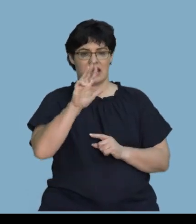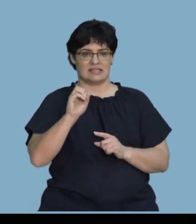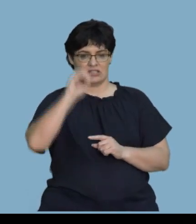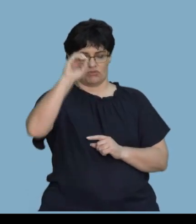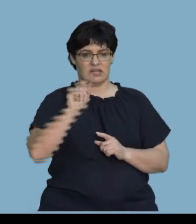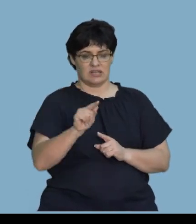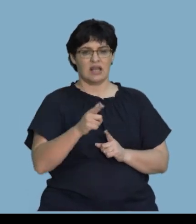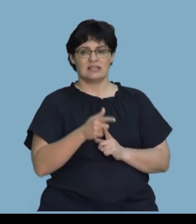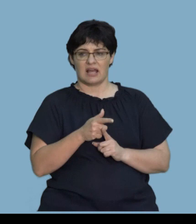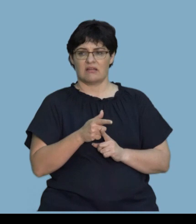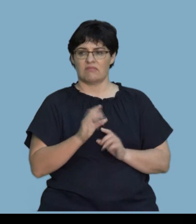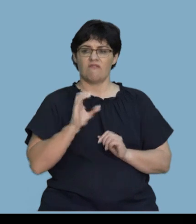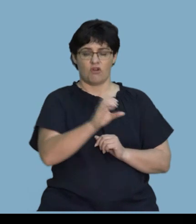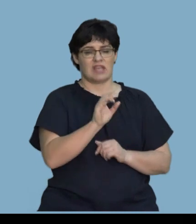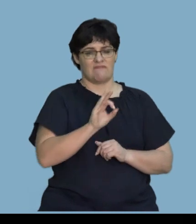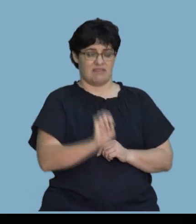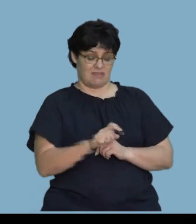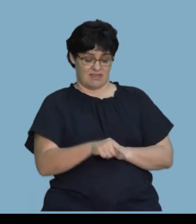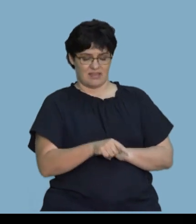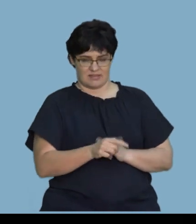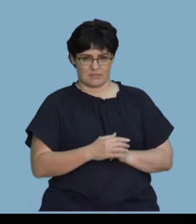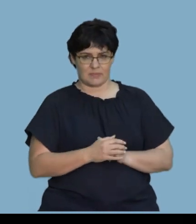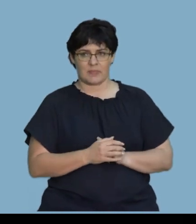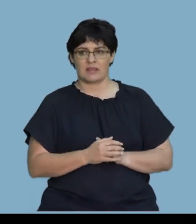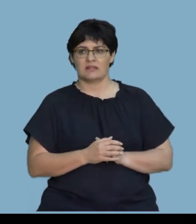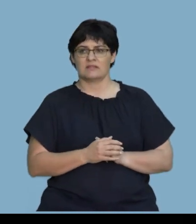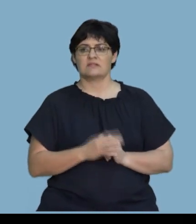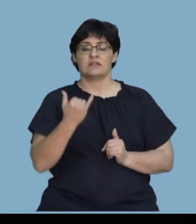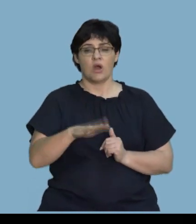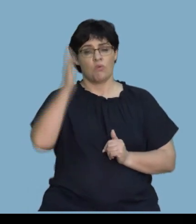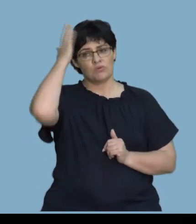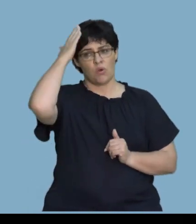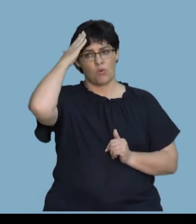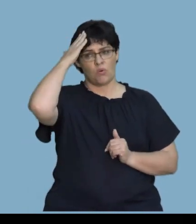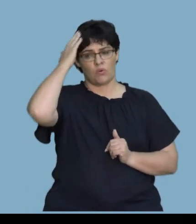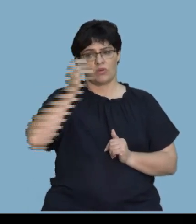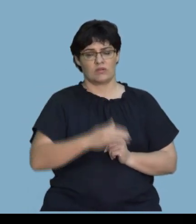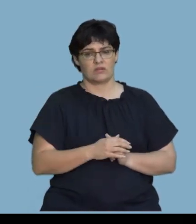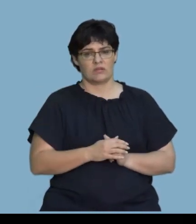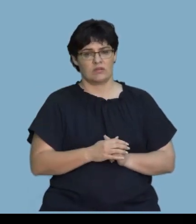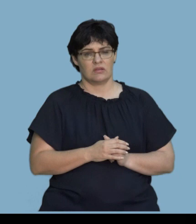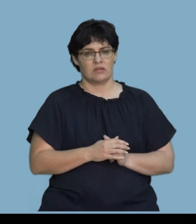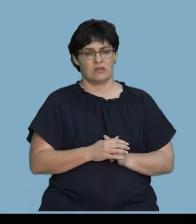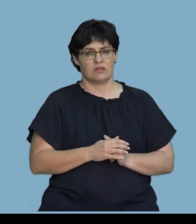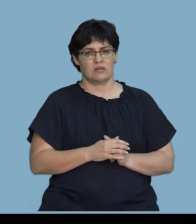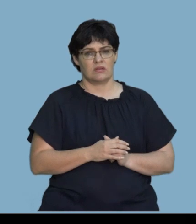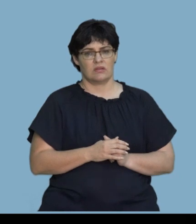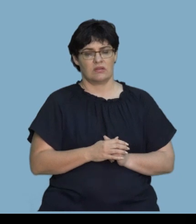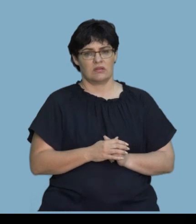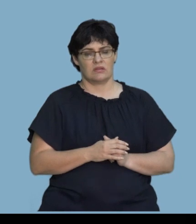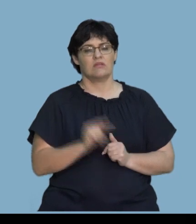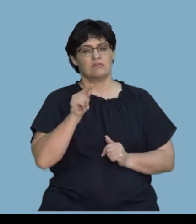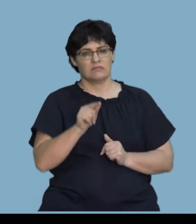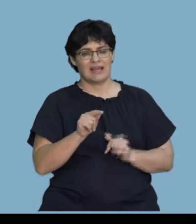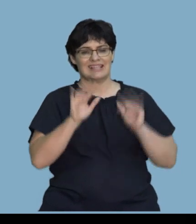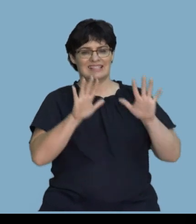that we were speaking about. And then we know that this is actually 10 degrees. Okay,